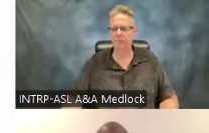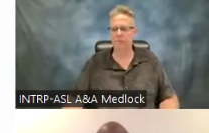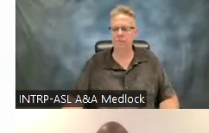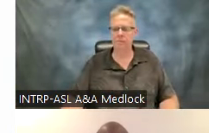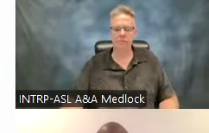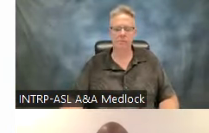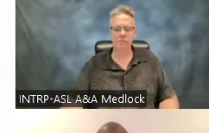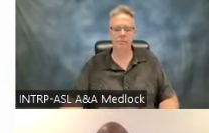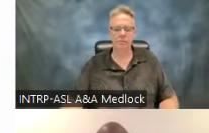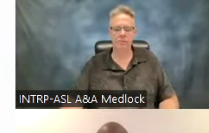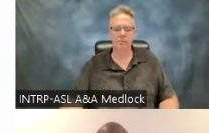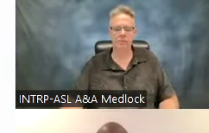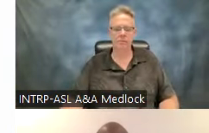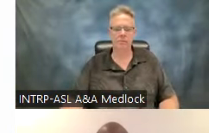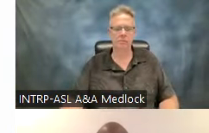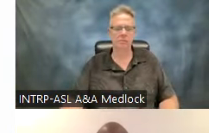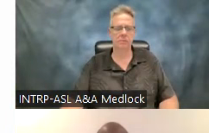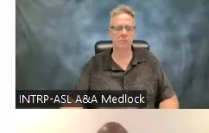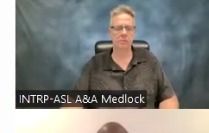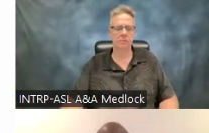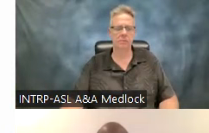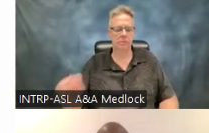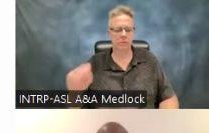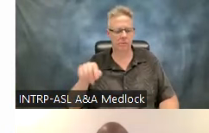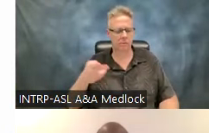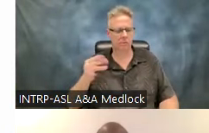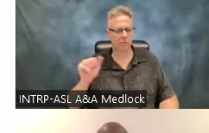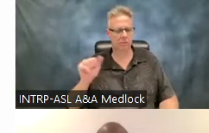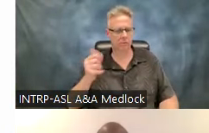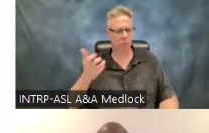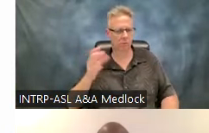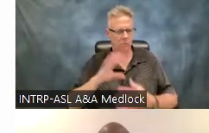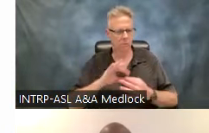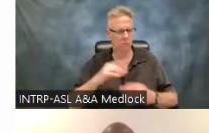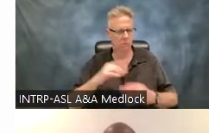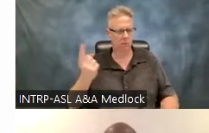is Commissioner Sophia wanted to say something?